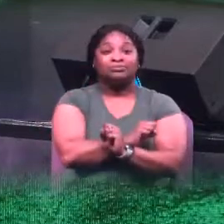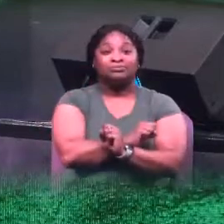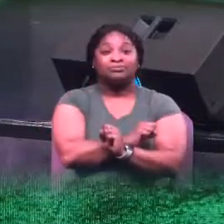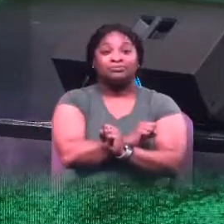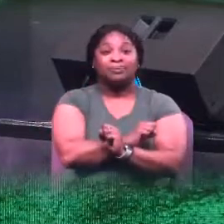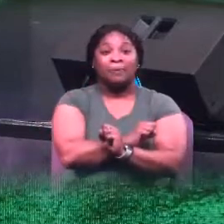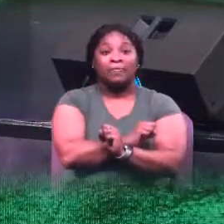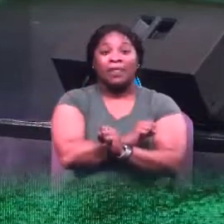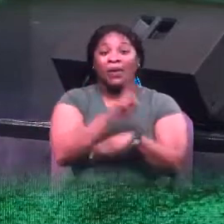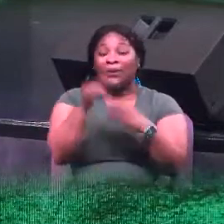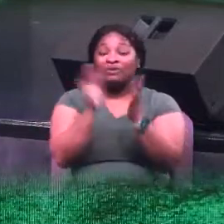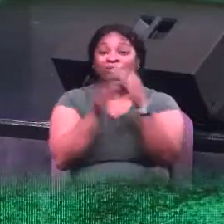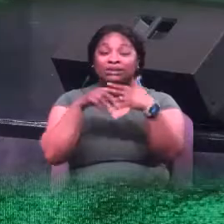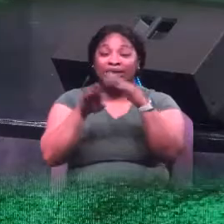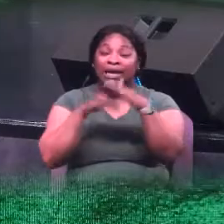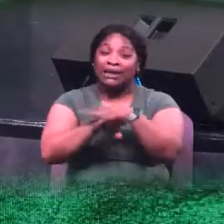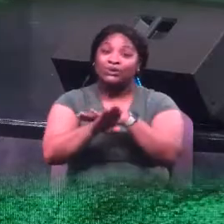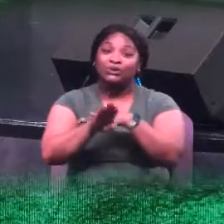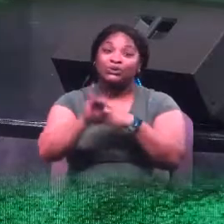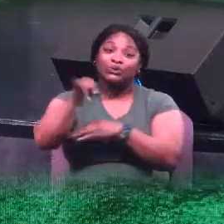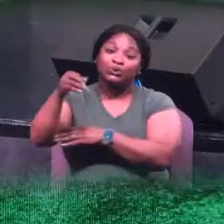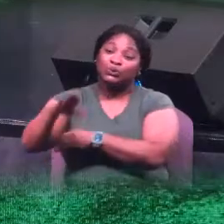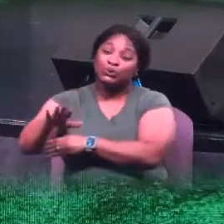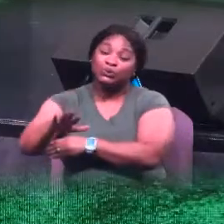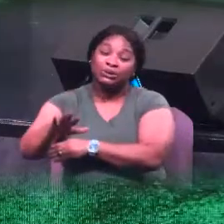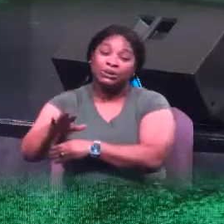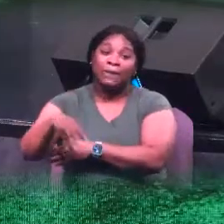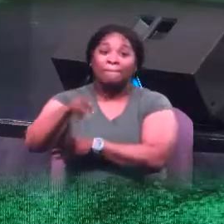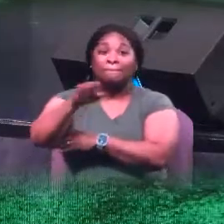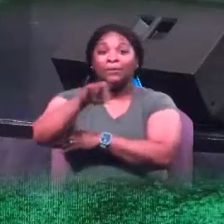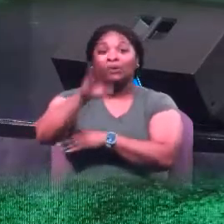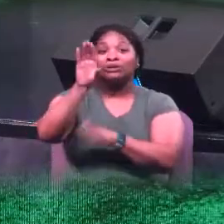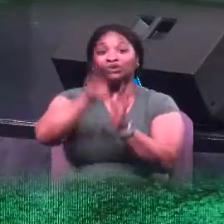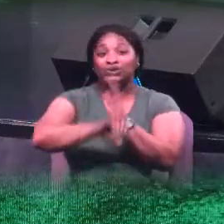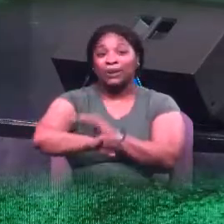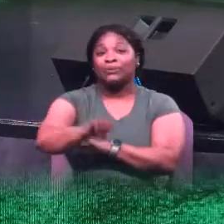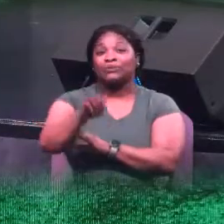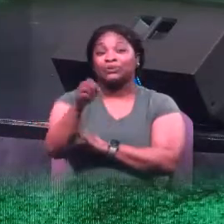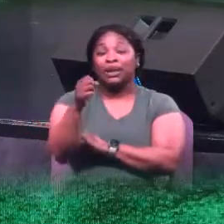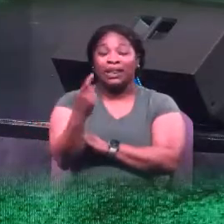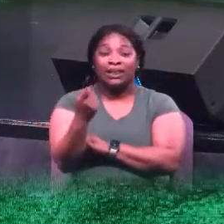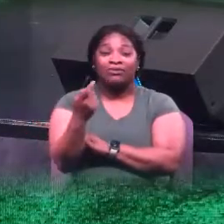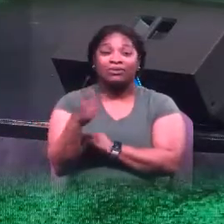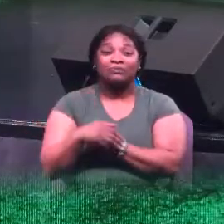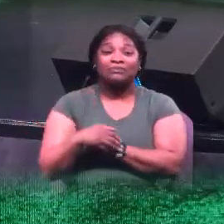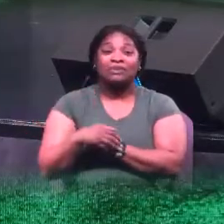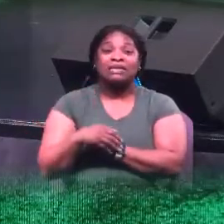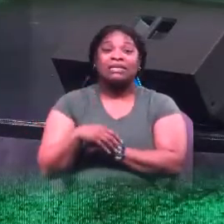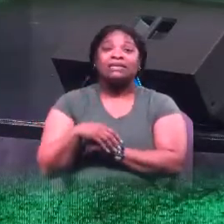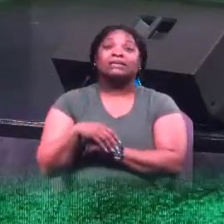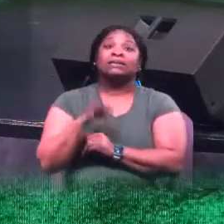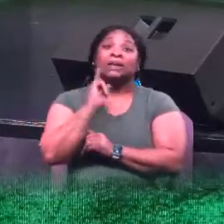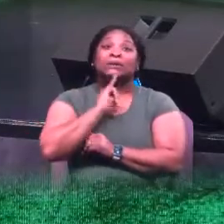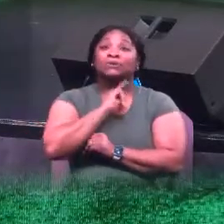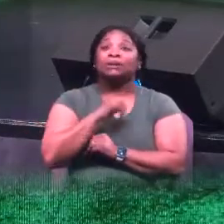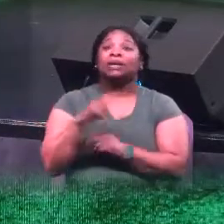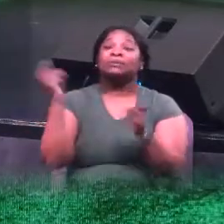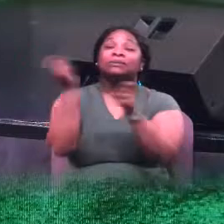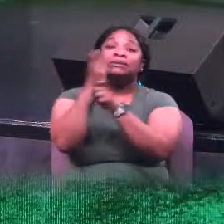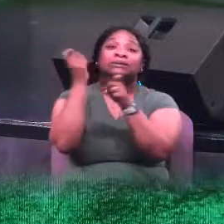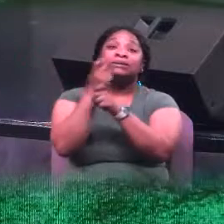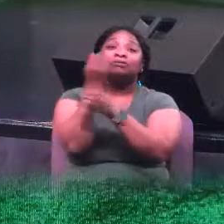Jesus enters Jerusalem in Mark chapter 11, the Israelites have been celebrating